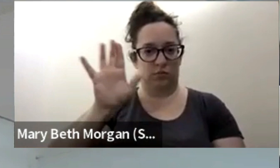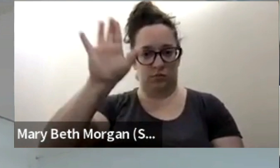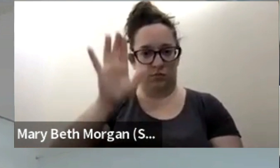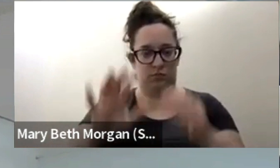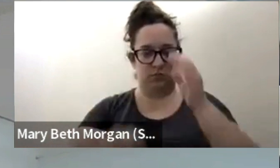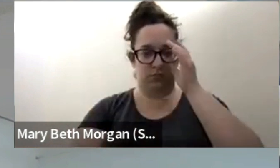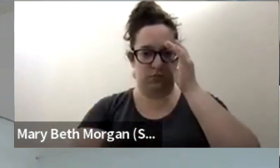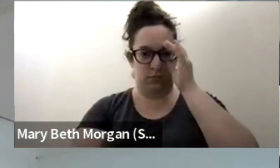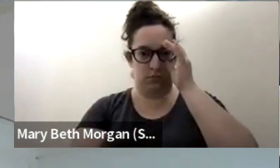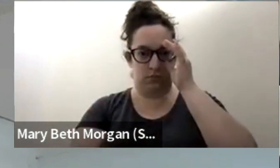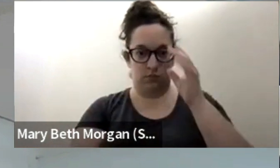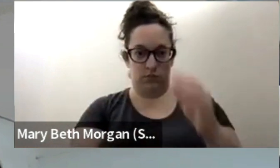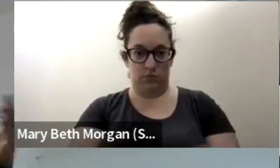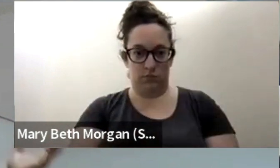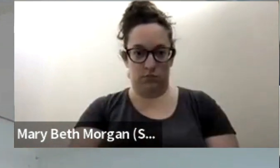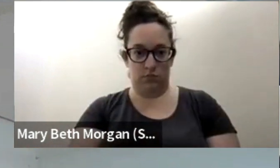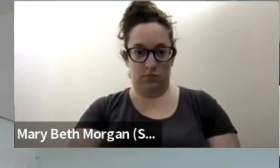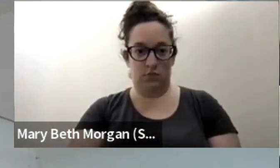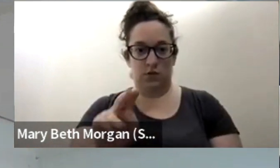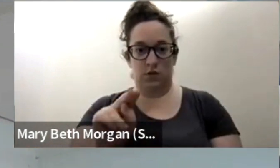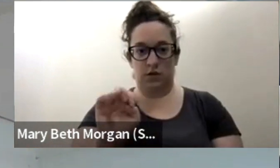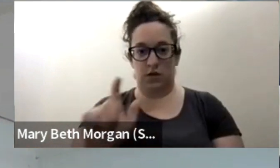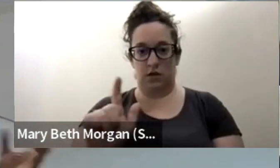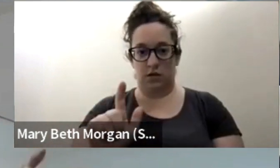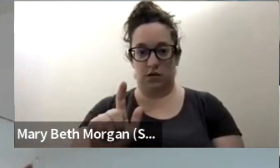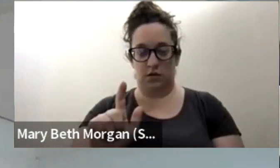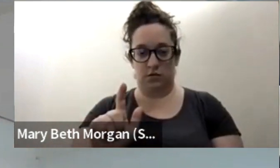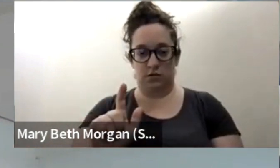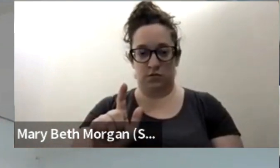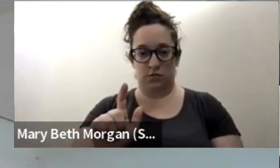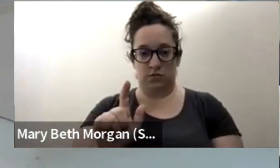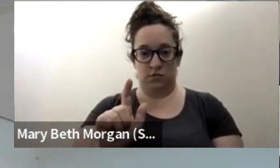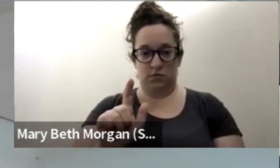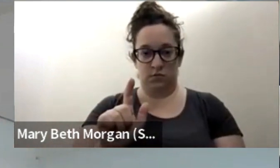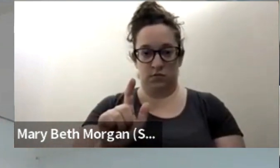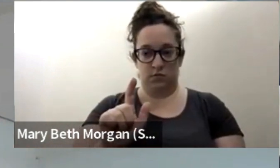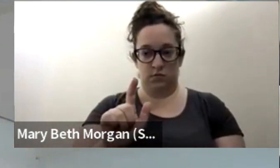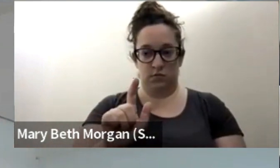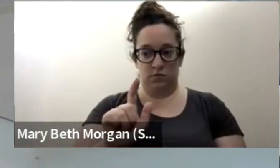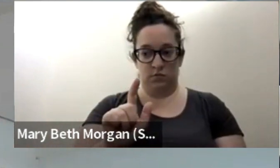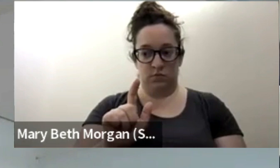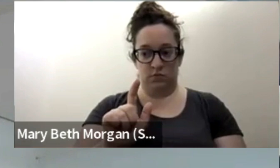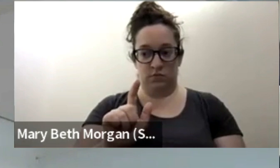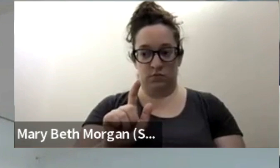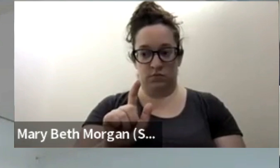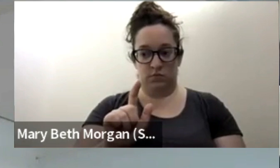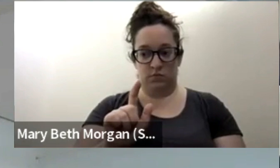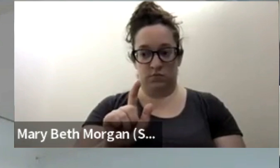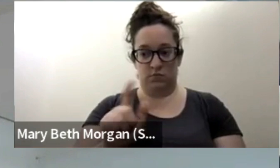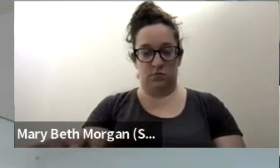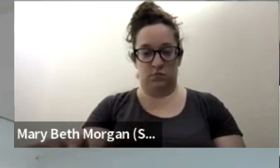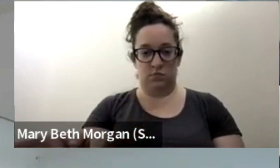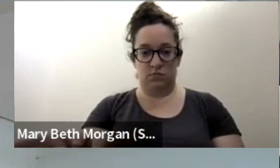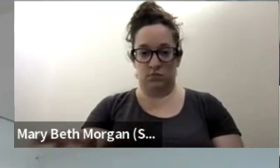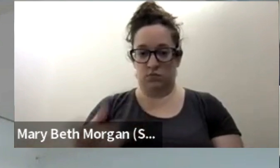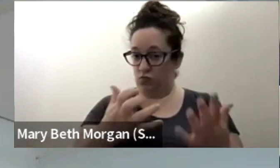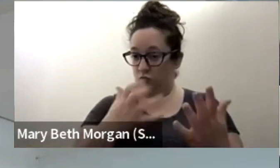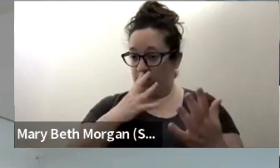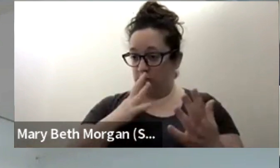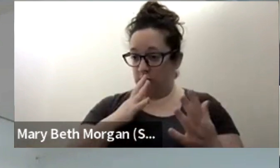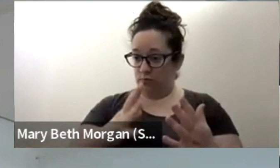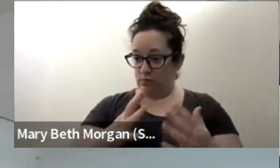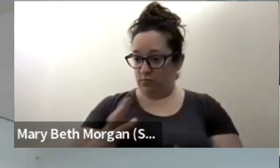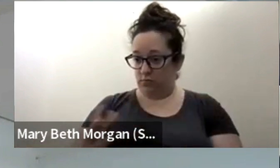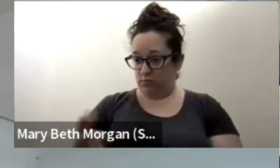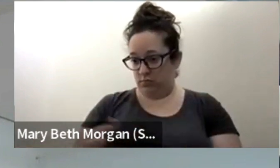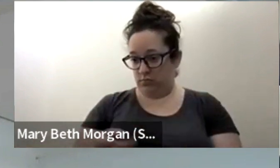with, as we are now with, with social media, experimenting with narcissism and with, appreciation of